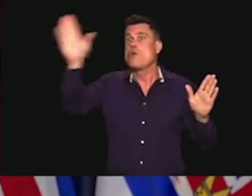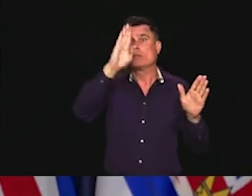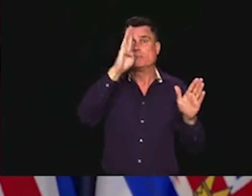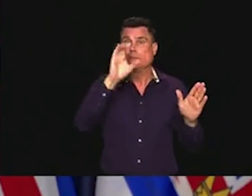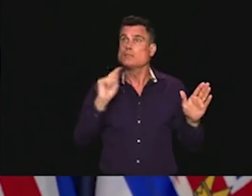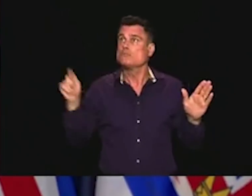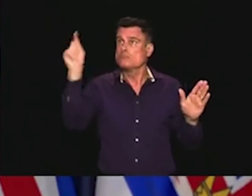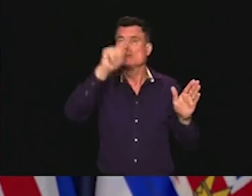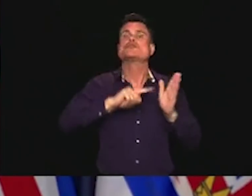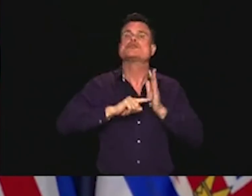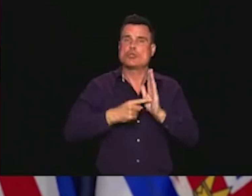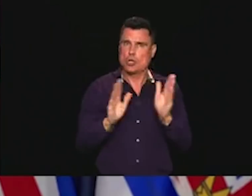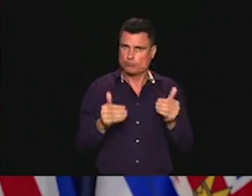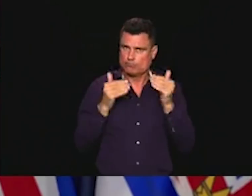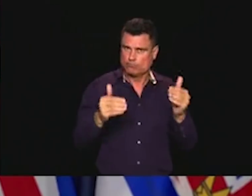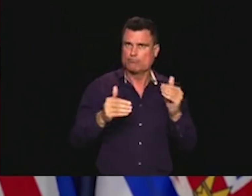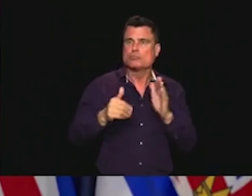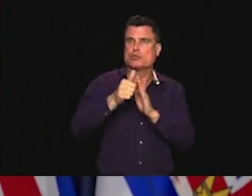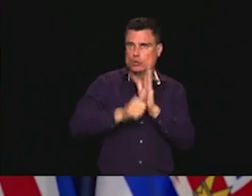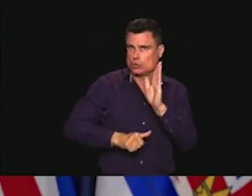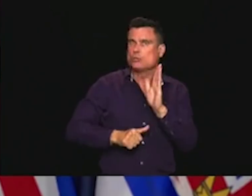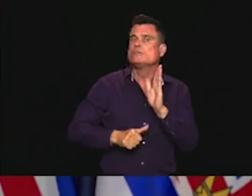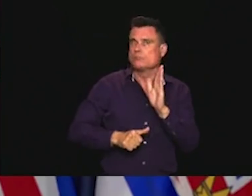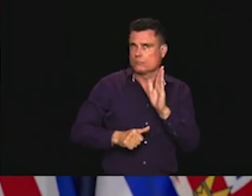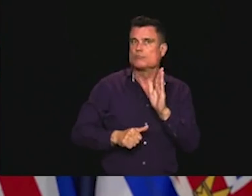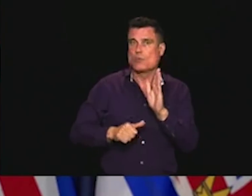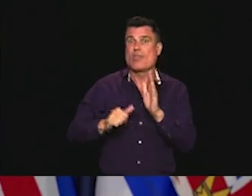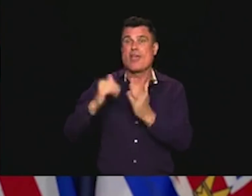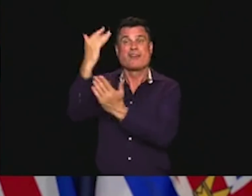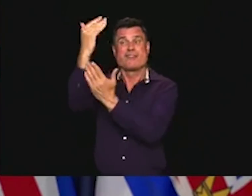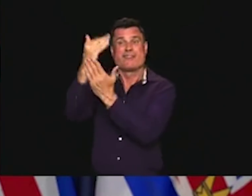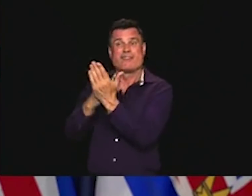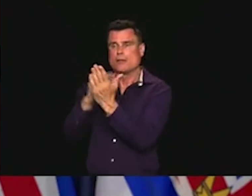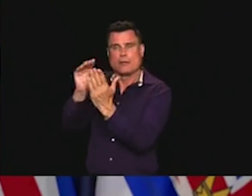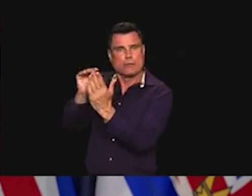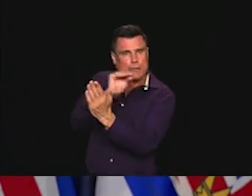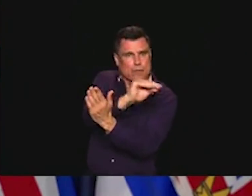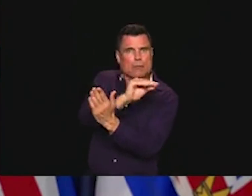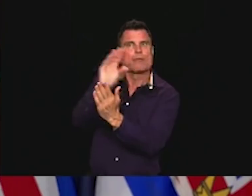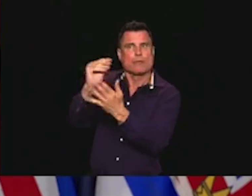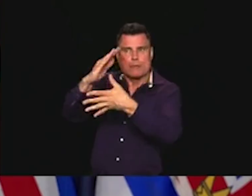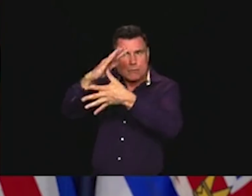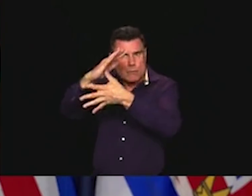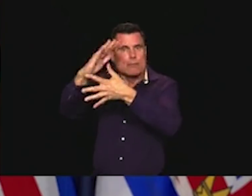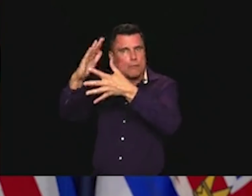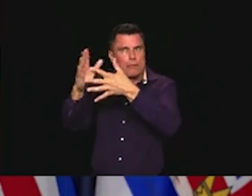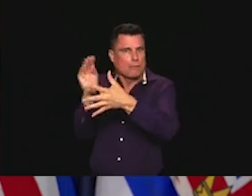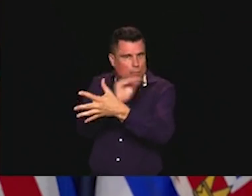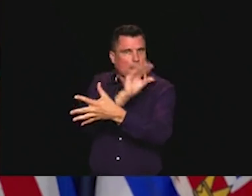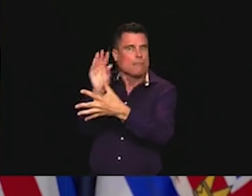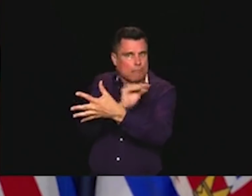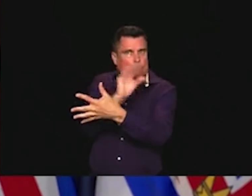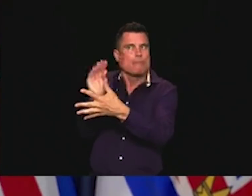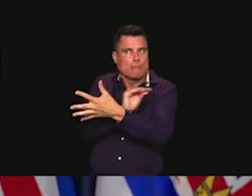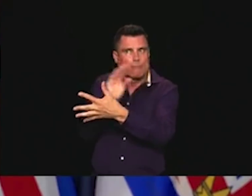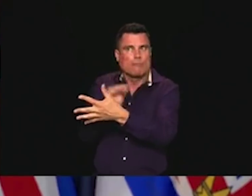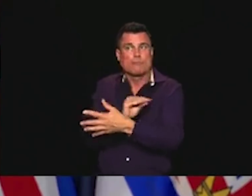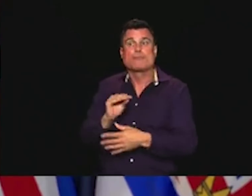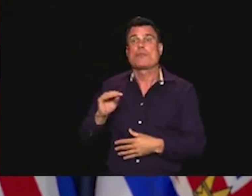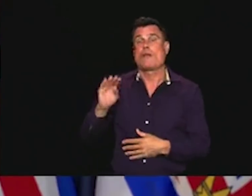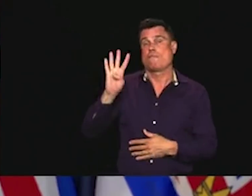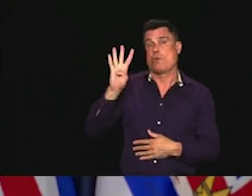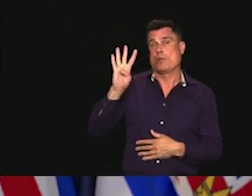scheduled surgeries in addition to the urgent and emergency surgeries that continued under our initial response to COVID-19. We announced